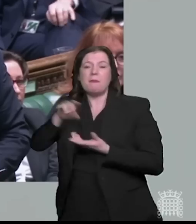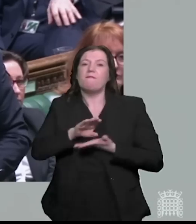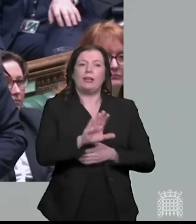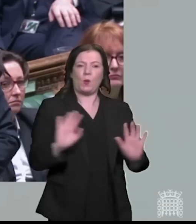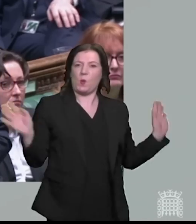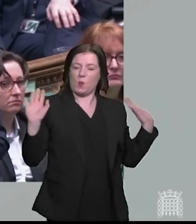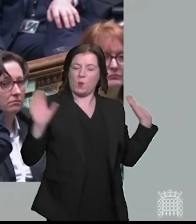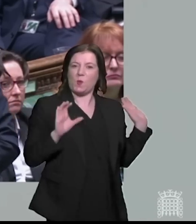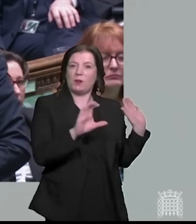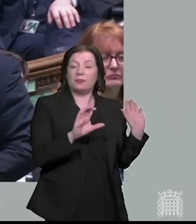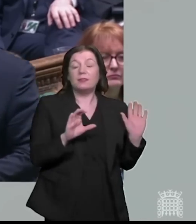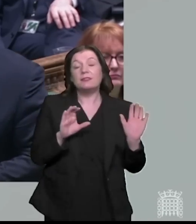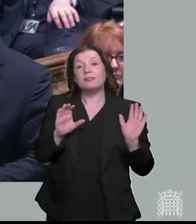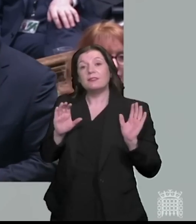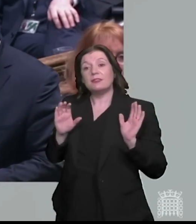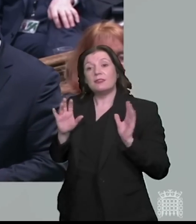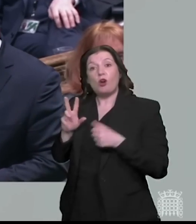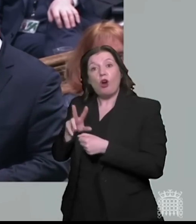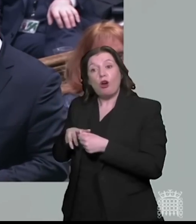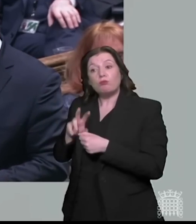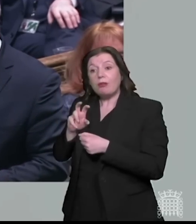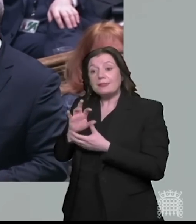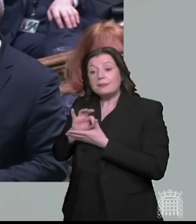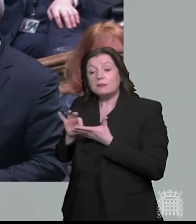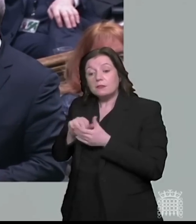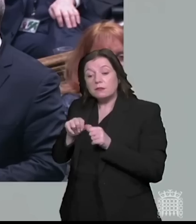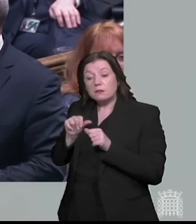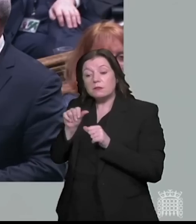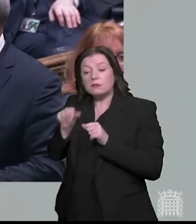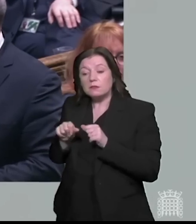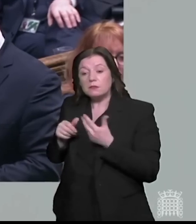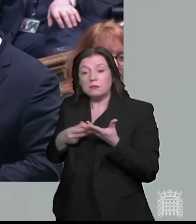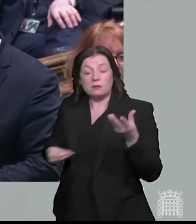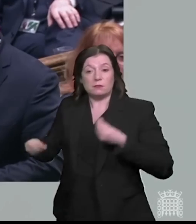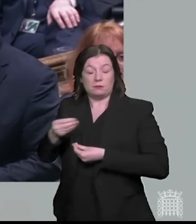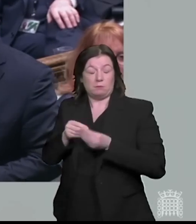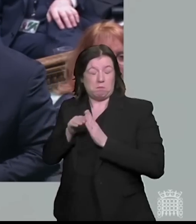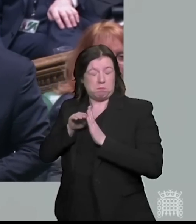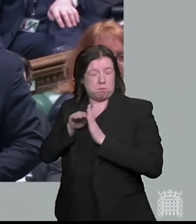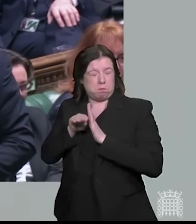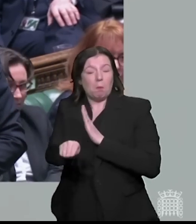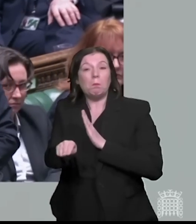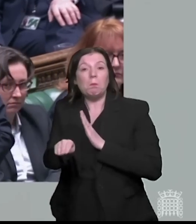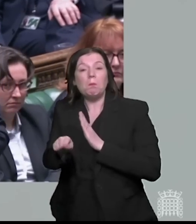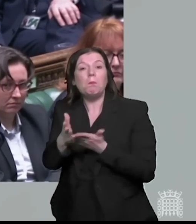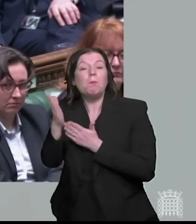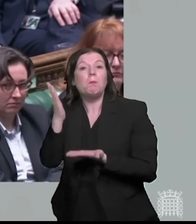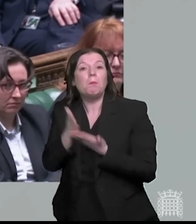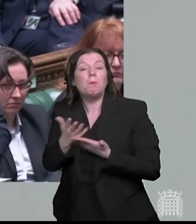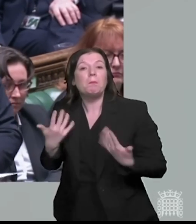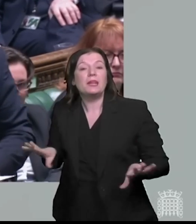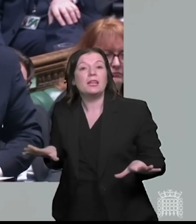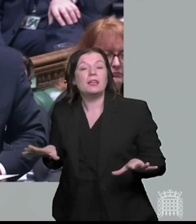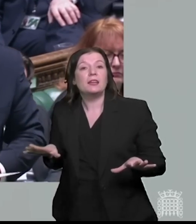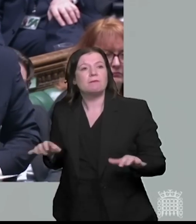whose performance deteriorated after the Brexit referendum, both in absolute and relative terms.